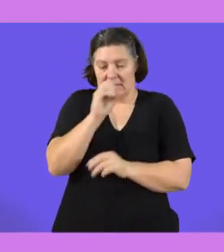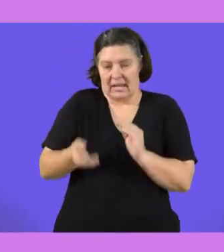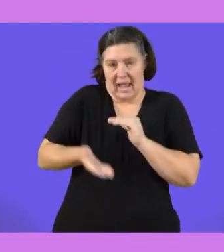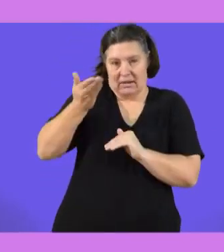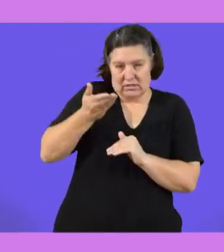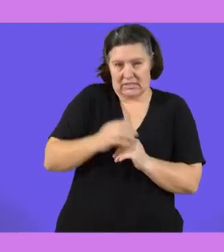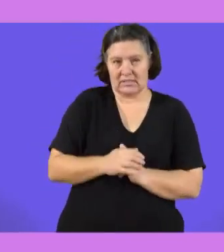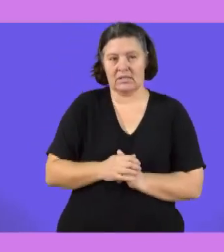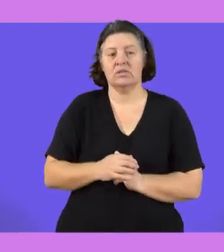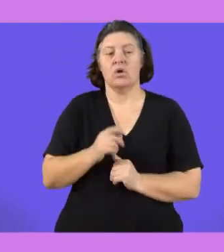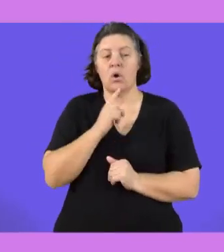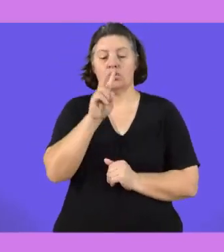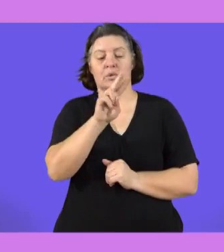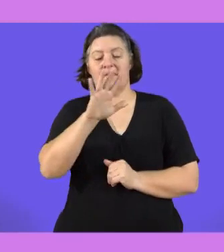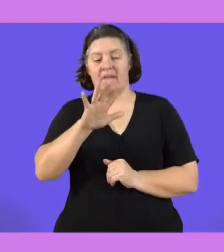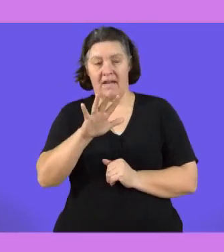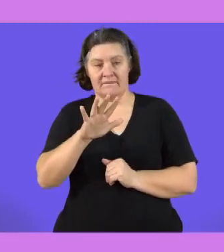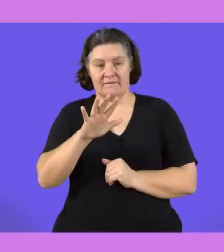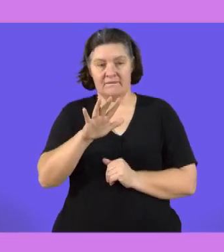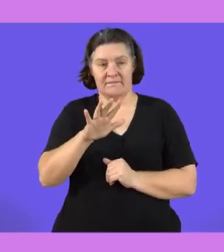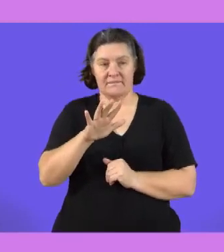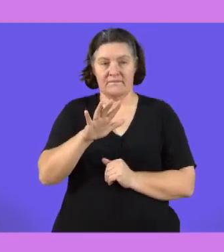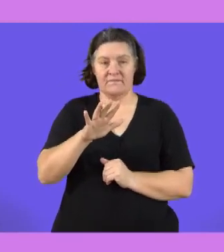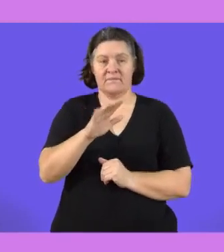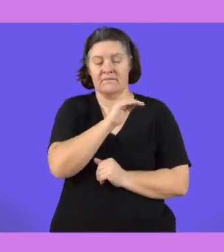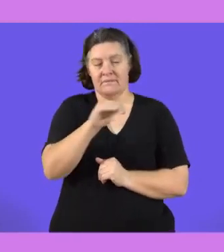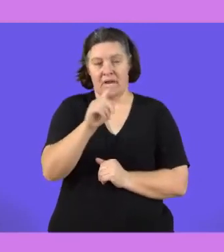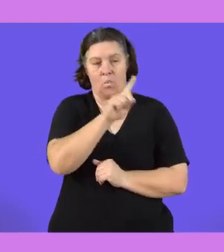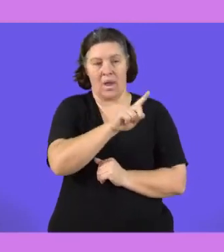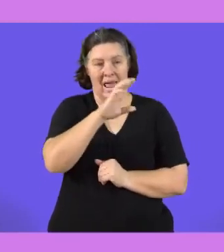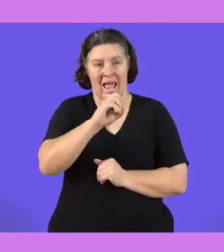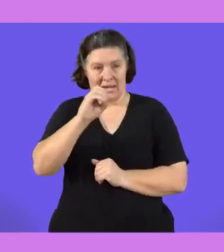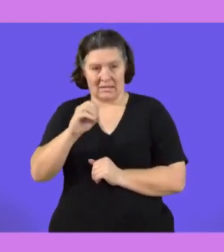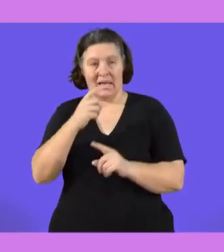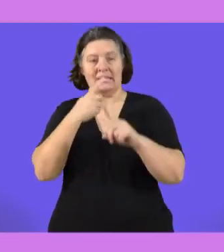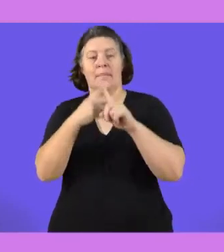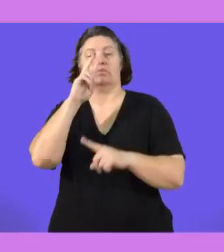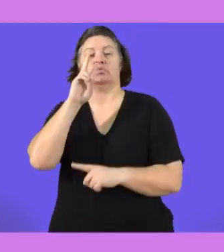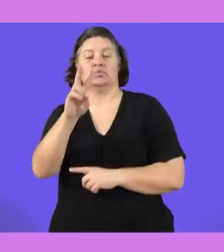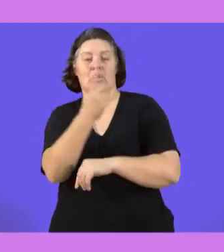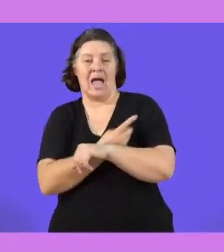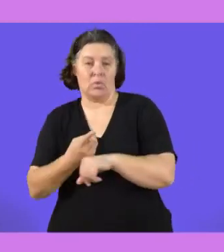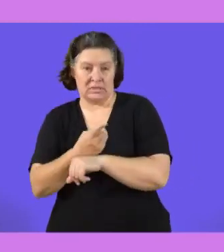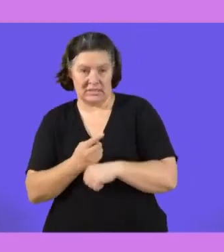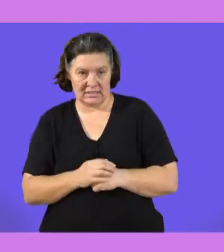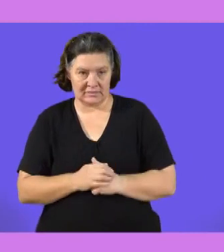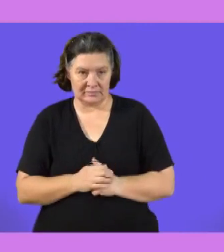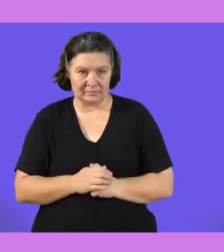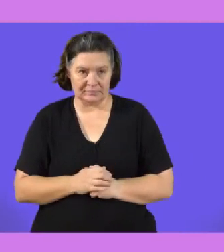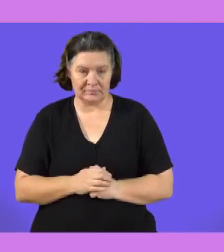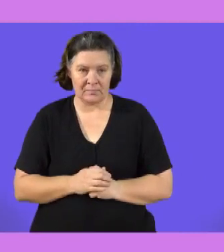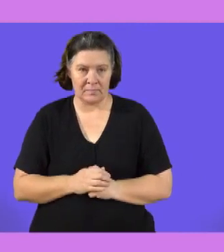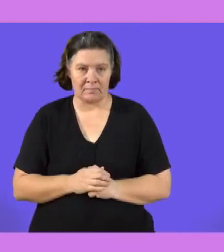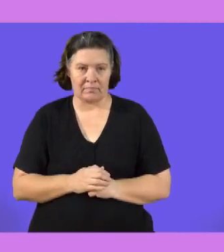therefore, what is 25% of 2 hours? So if you type that in, or you reason about it, you'll see that